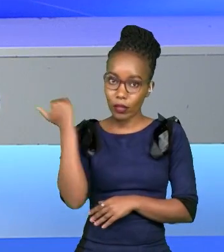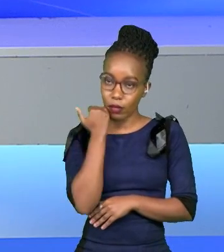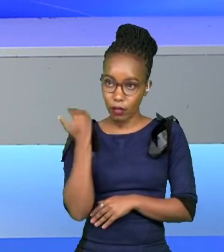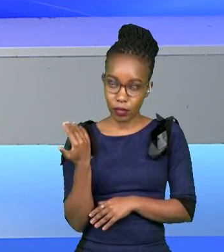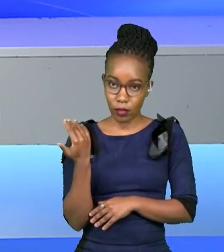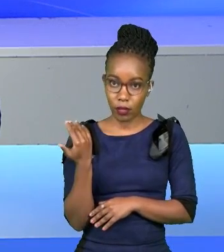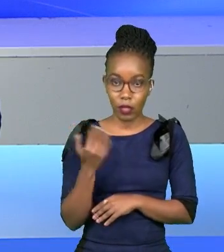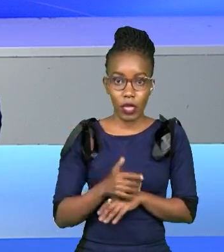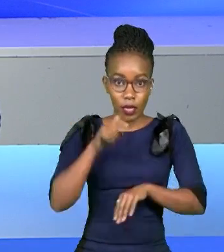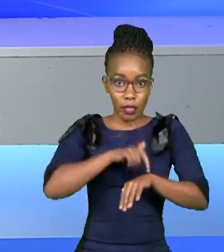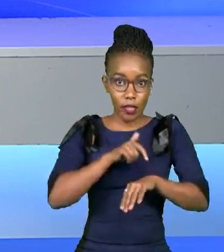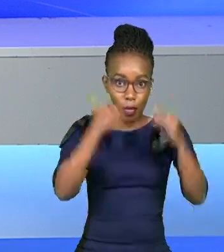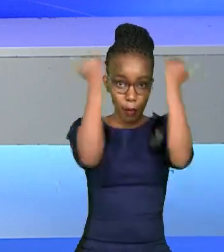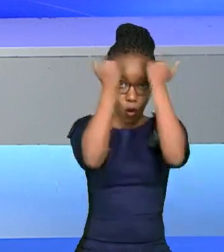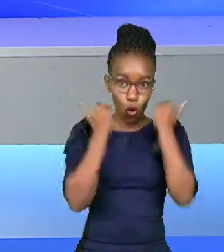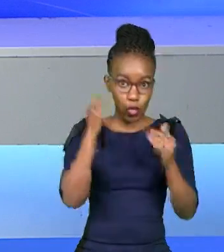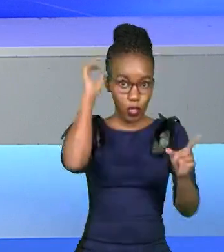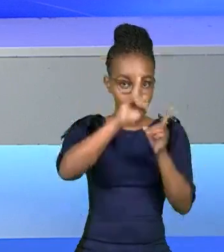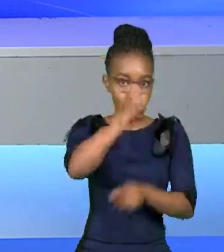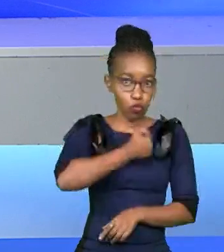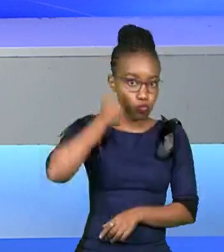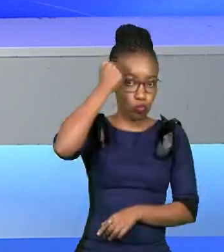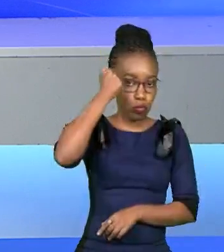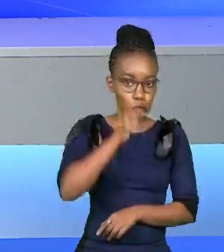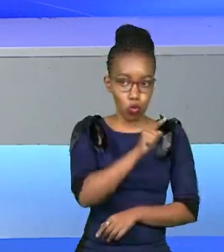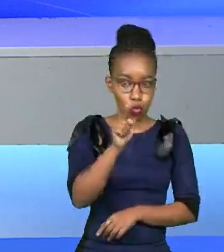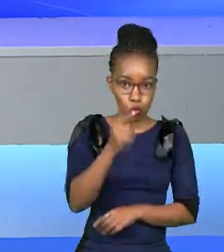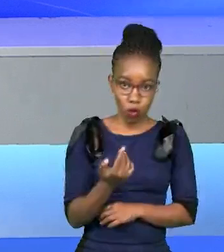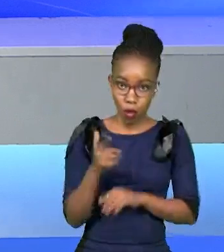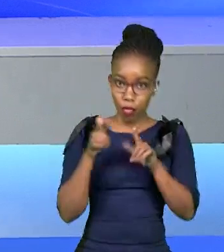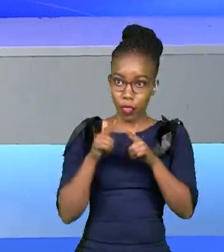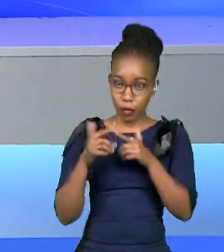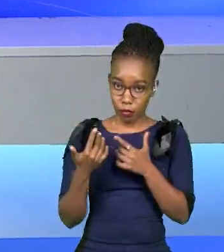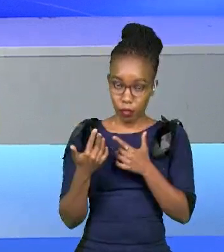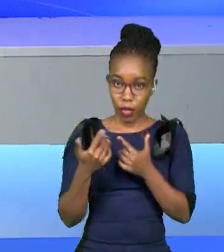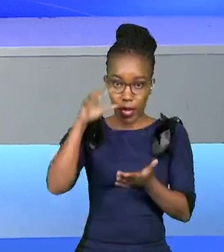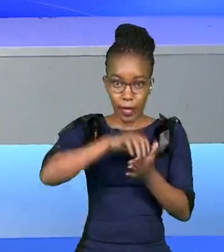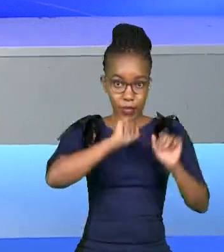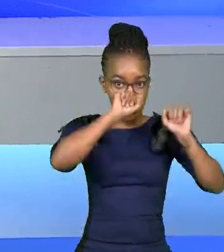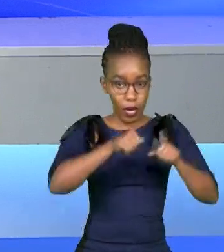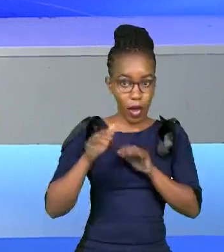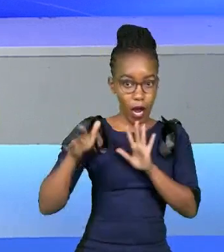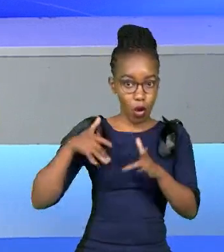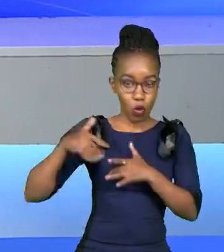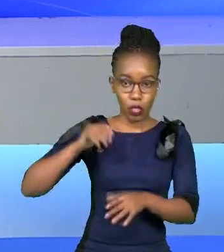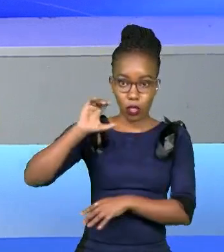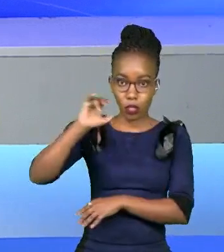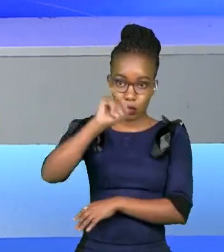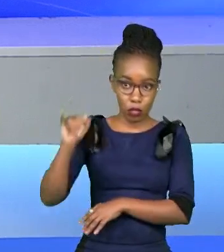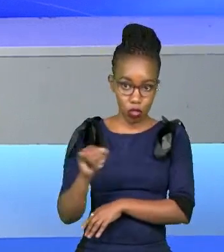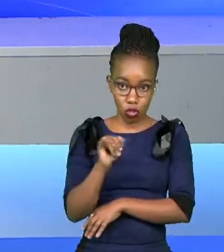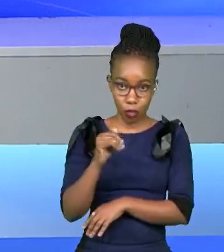death penalty is still applicable on discretionary maximum punishment of cases. This is according to Chief Justice Martha